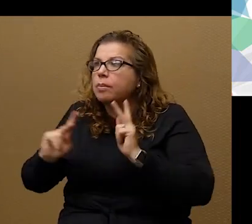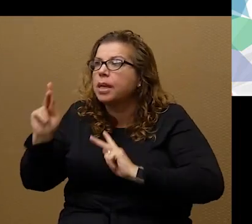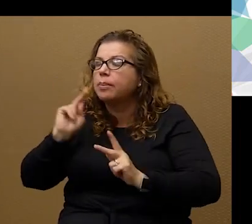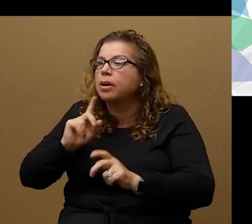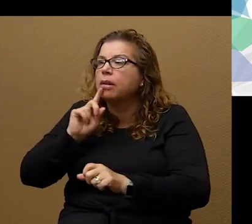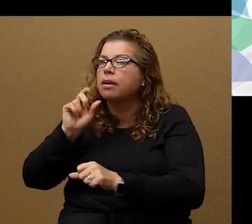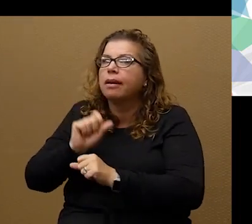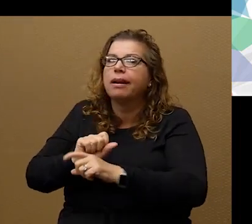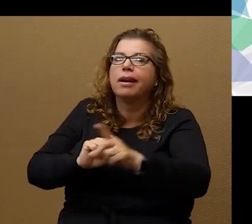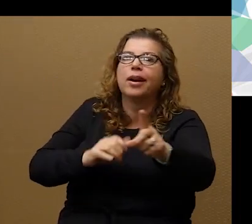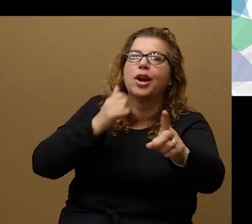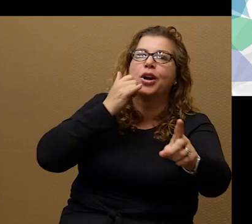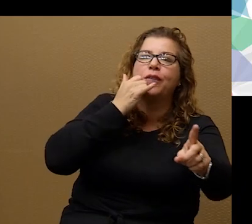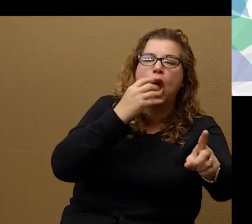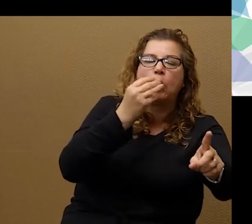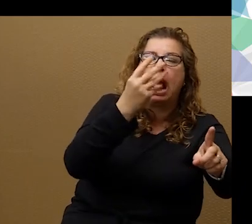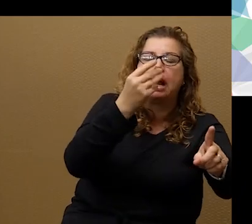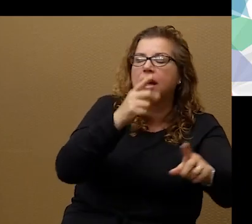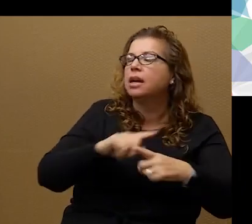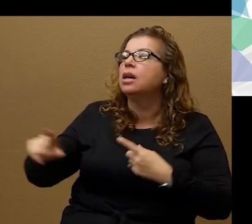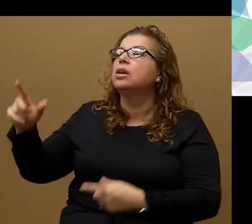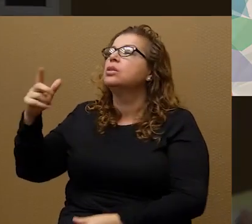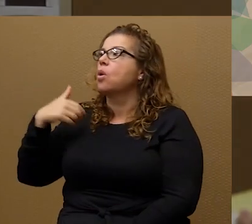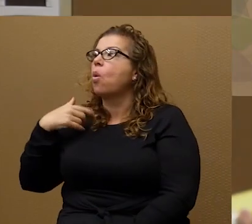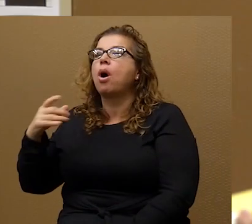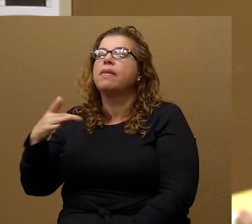and reflections.